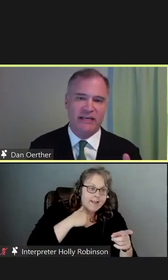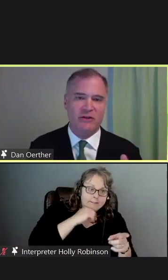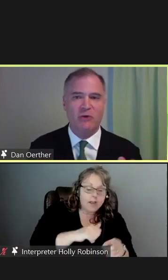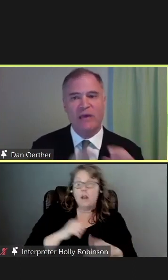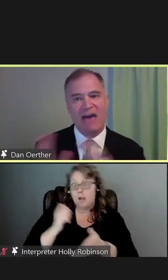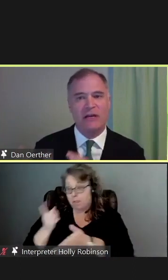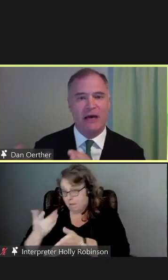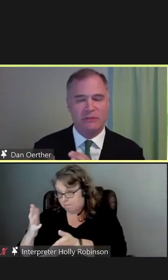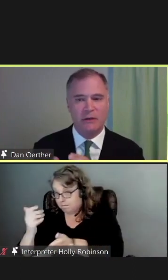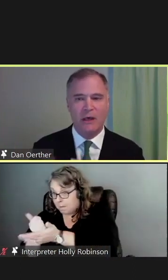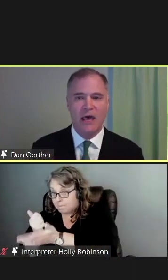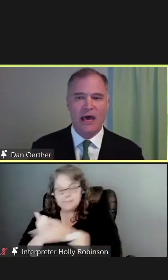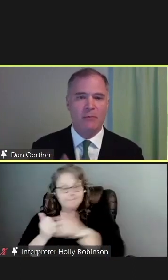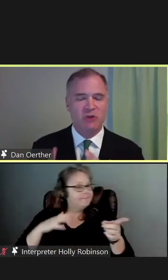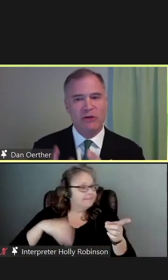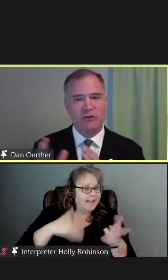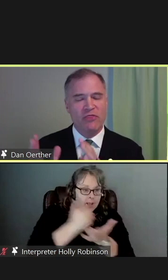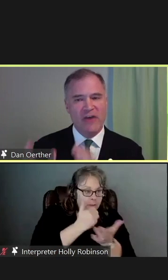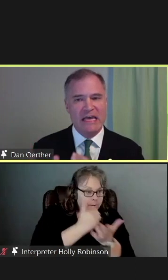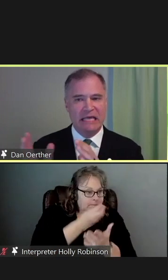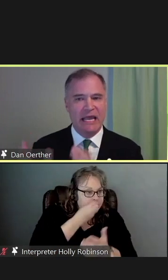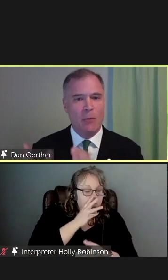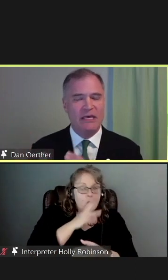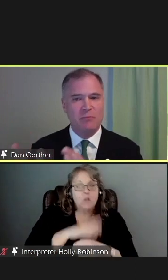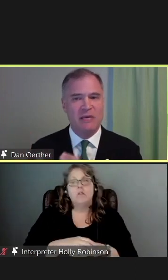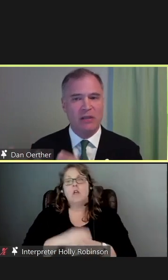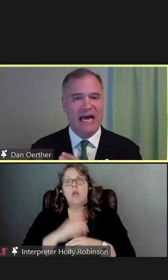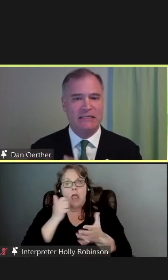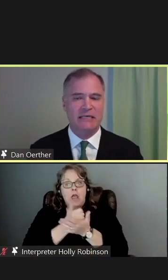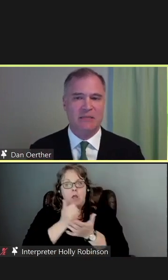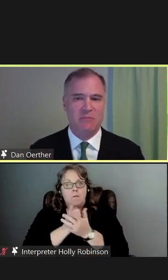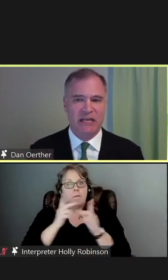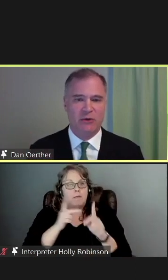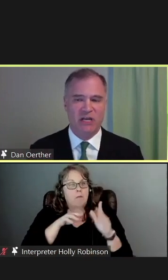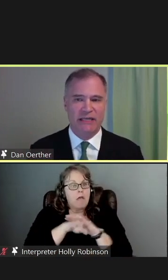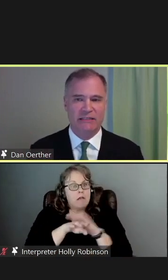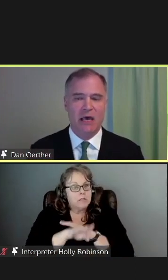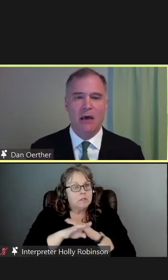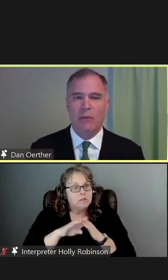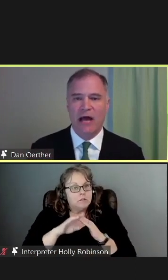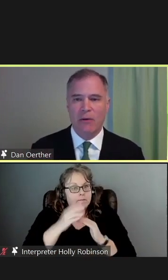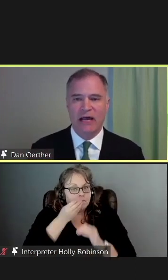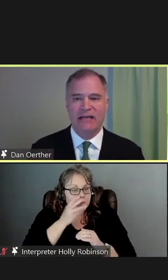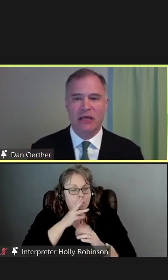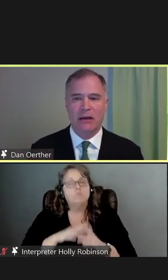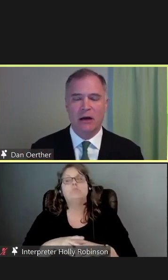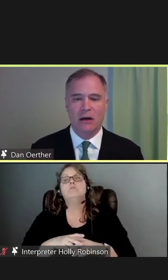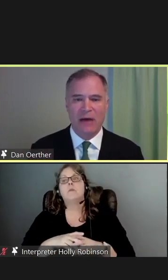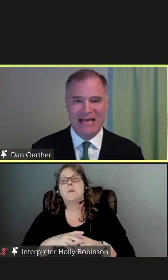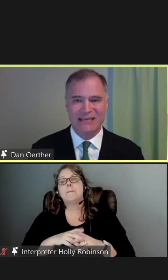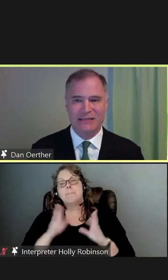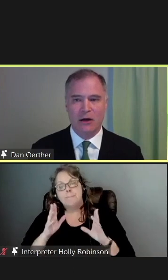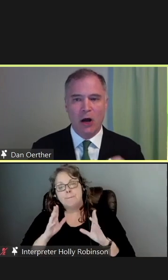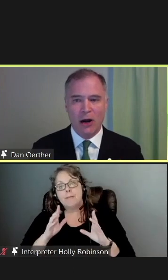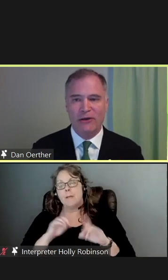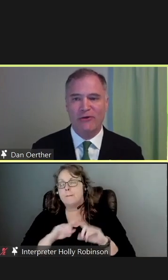needs and those we haven't helped. And so we do things that help get people access to meeting those needs. But I would actually